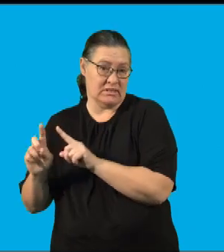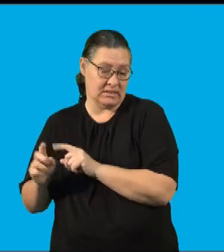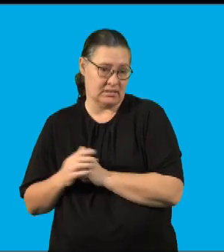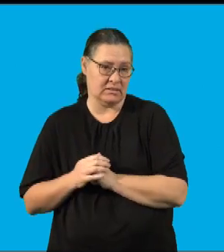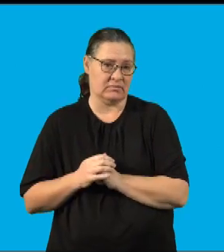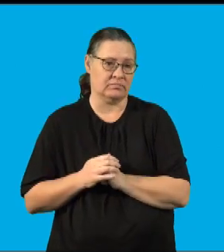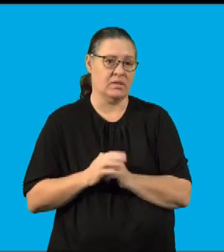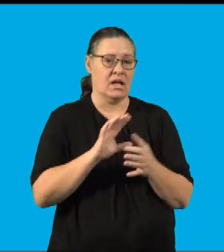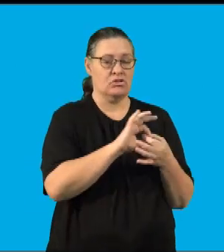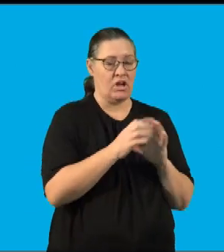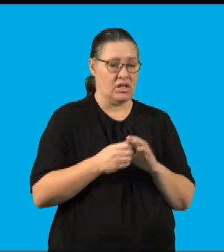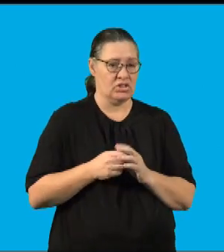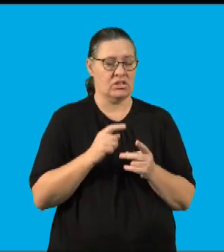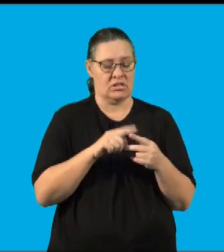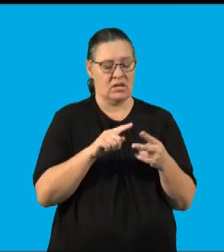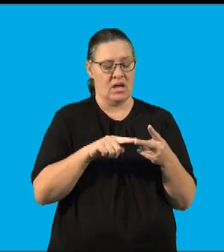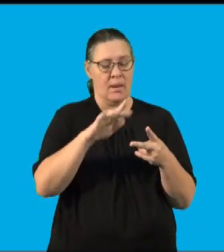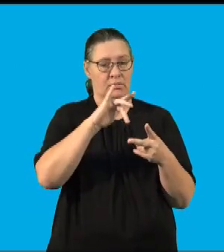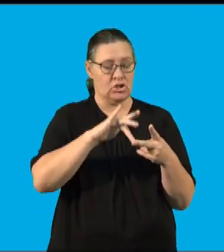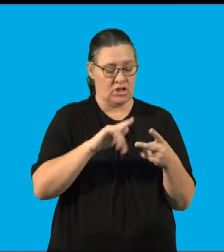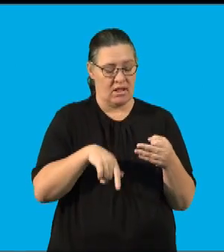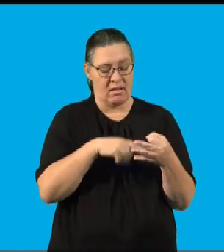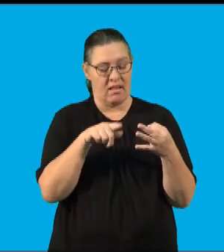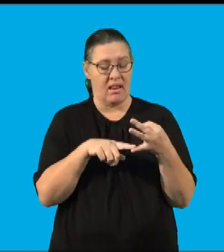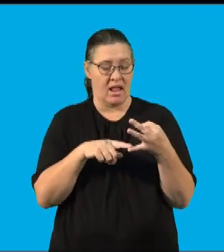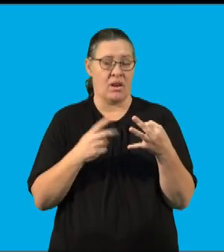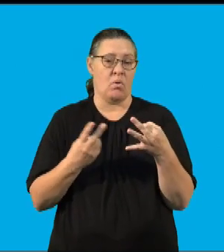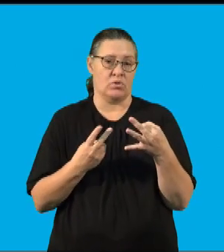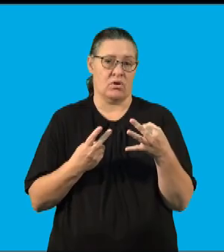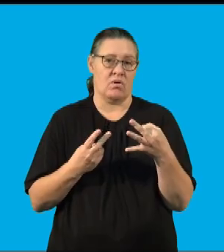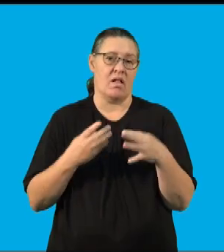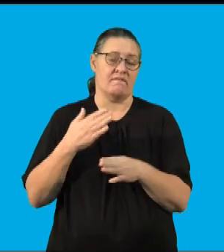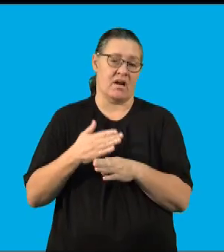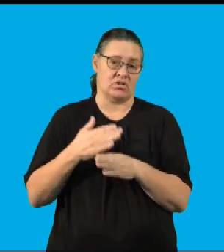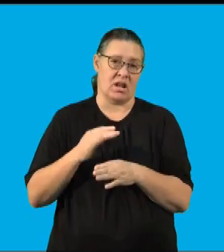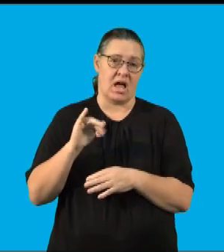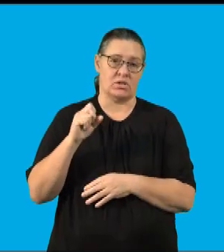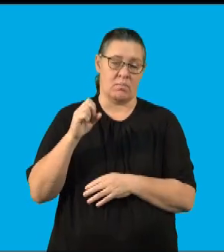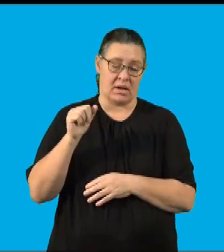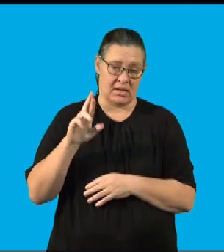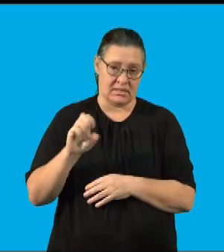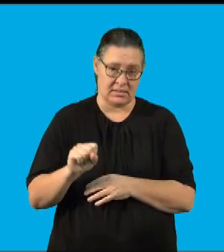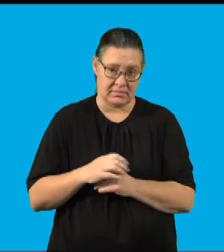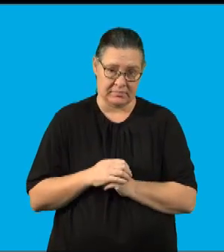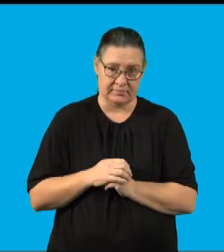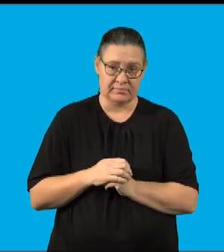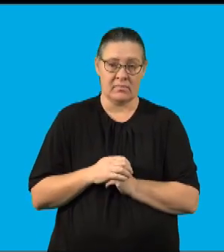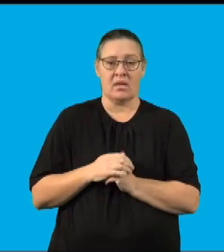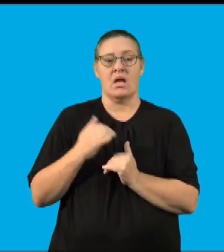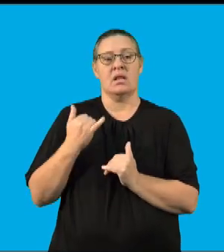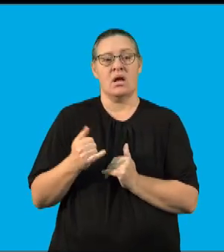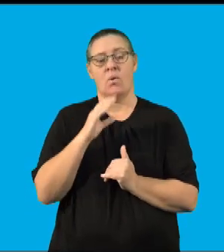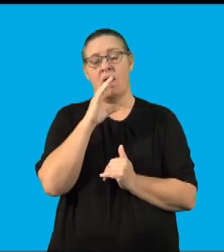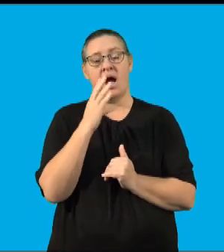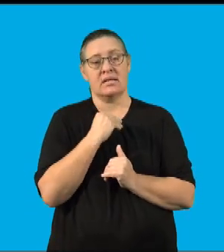we have chain isomers, we have positional isomers, we also have the functional isomers. So here